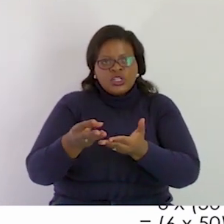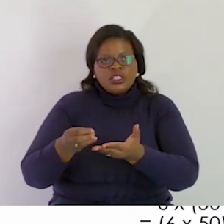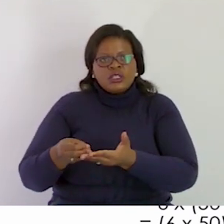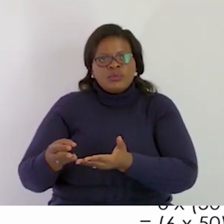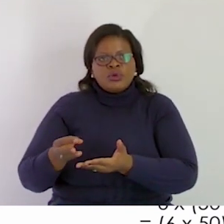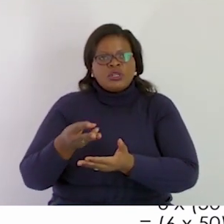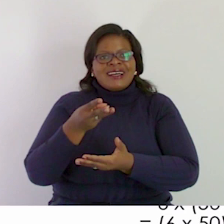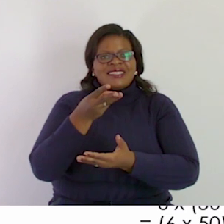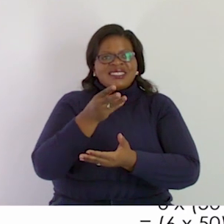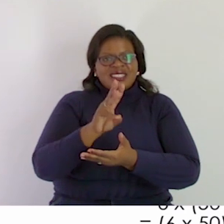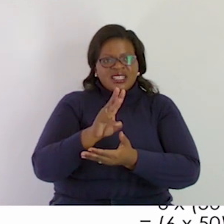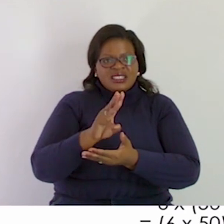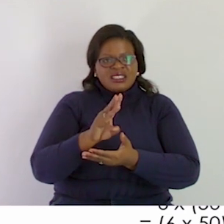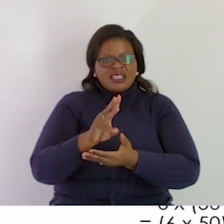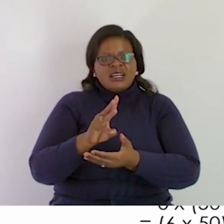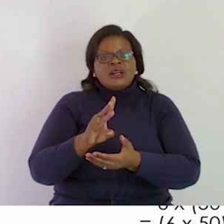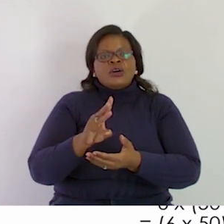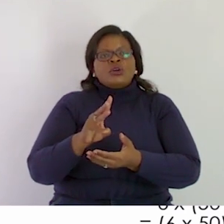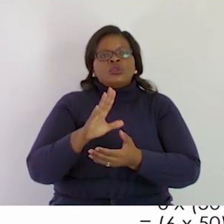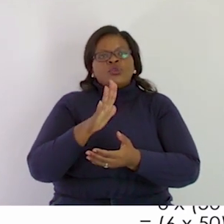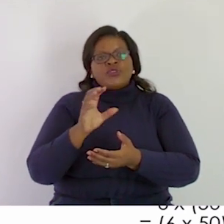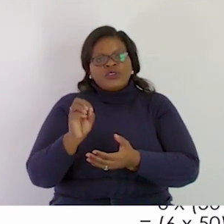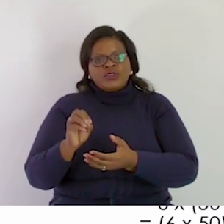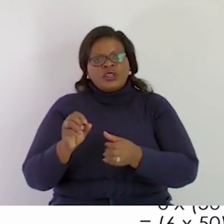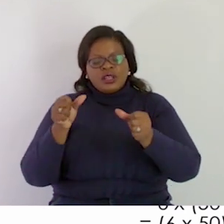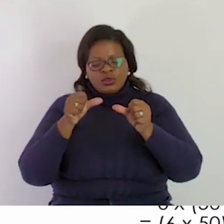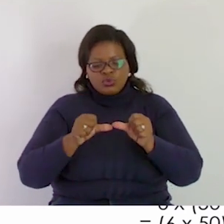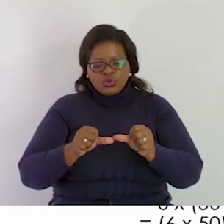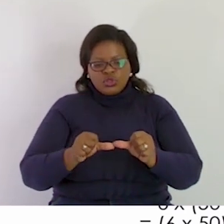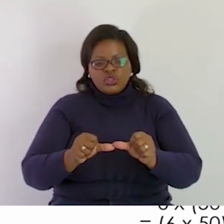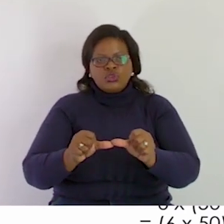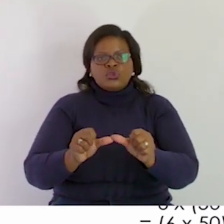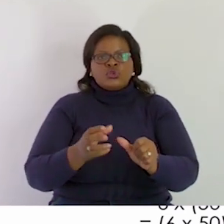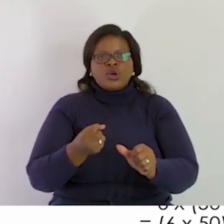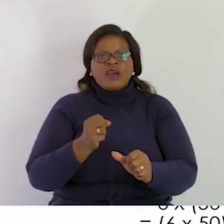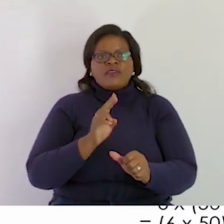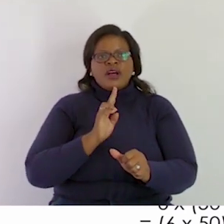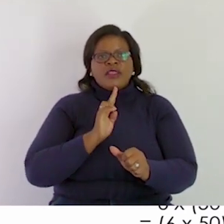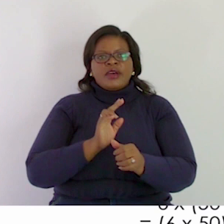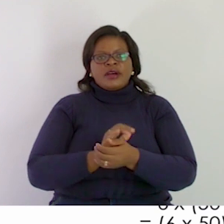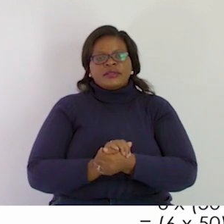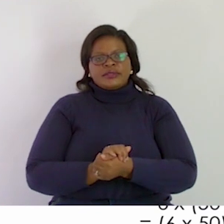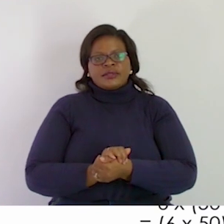4. And you have to go on until you get the answer.